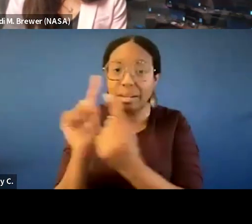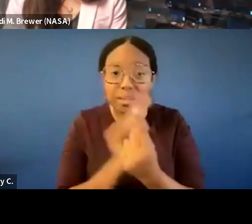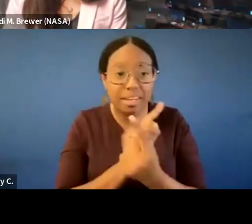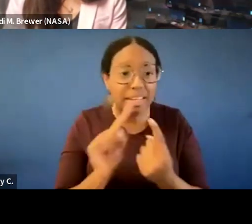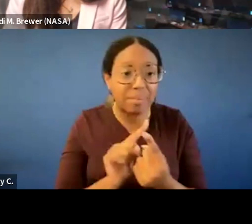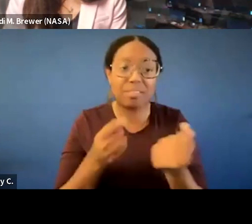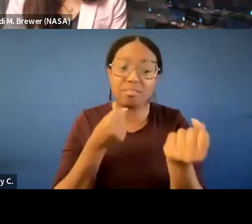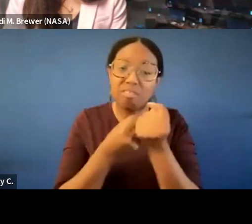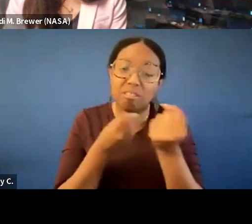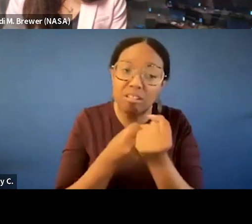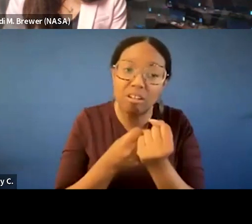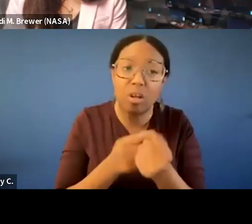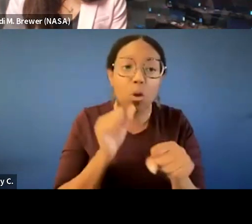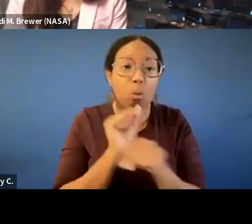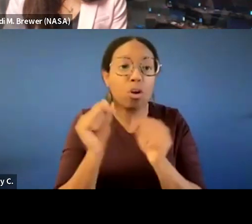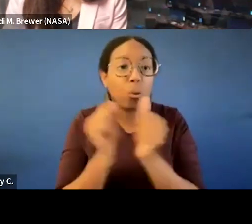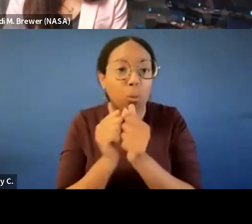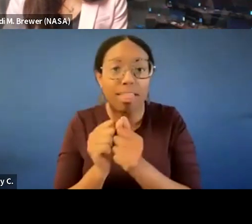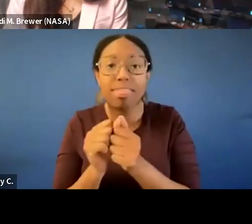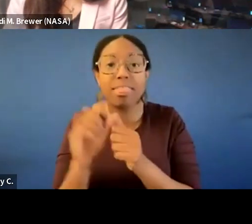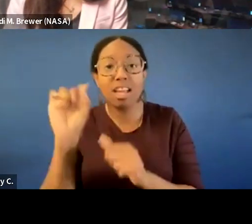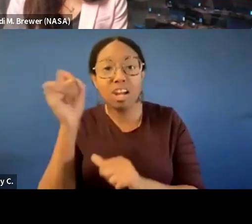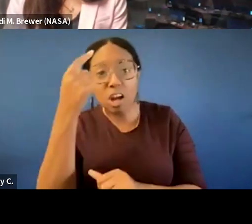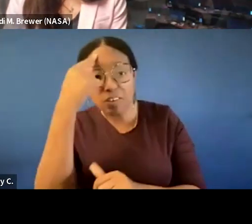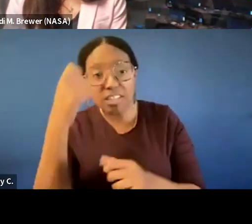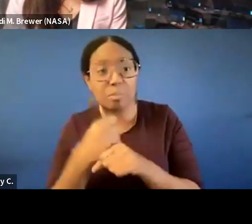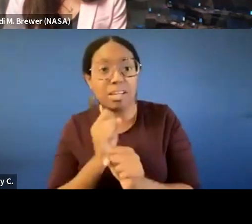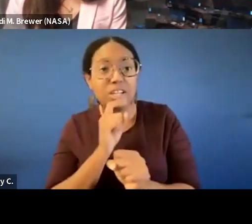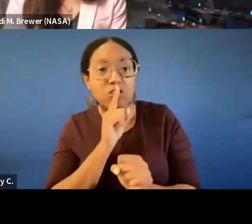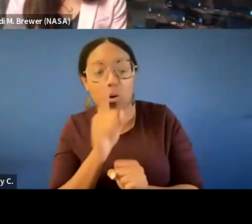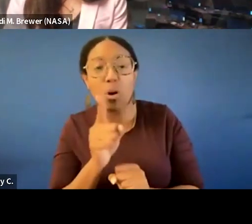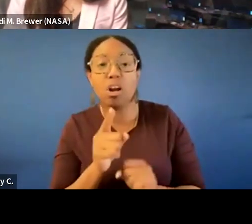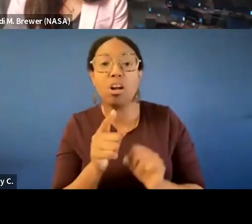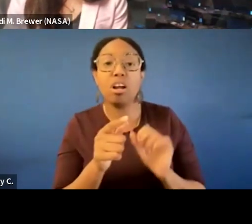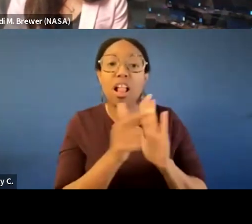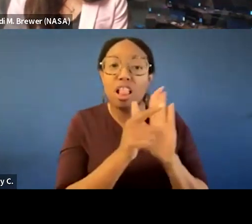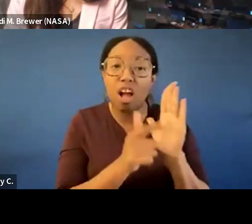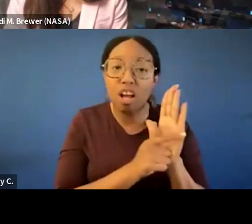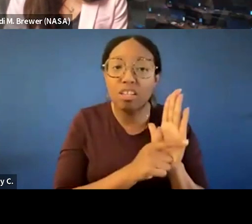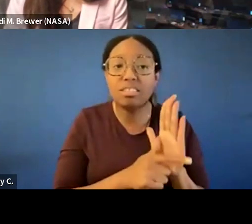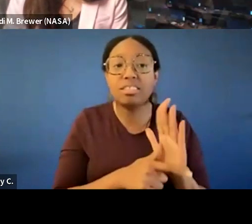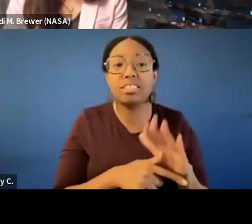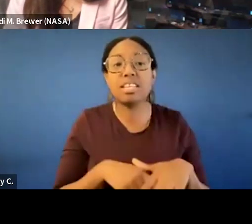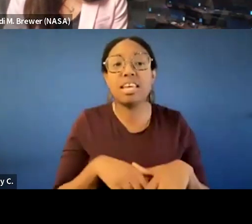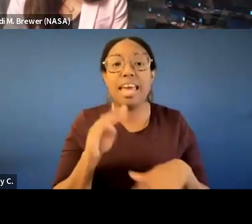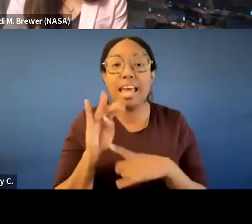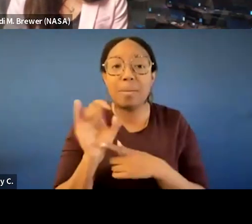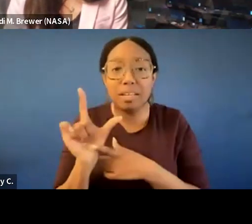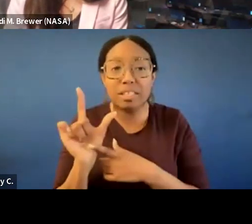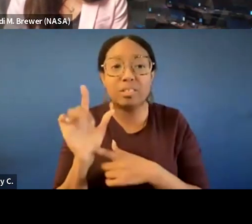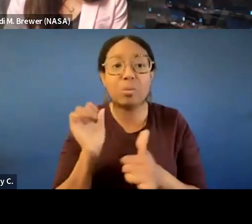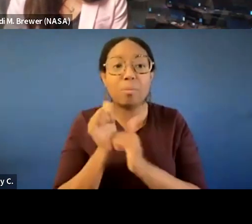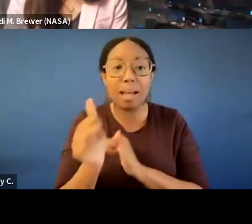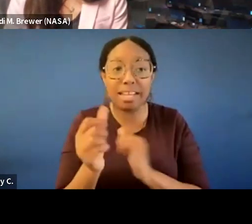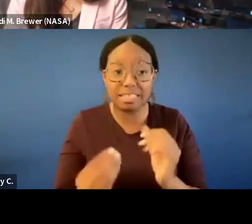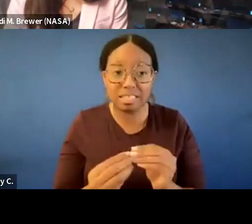advocacy, working with our local government to ensure that the right bills and legislations moving through and improving our community. And